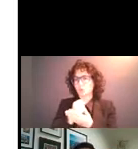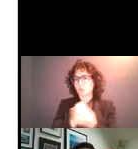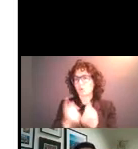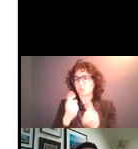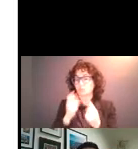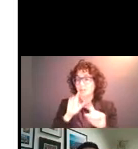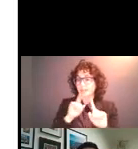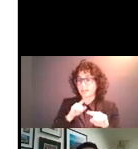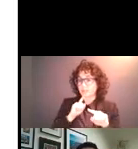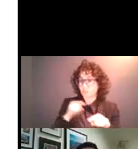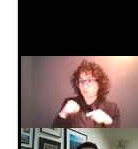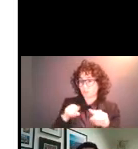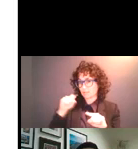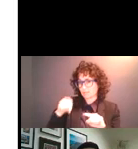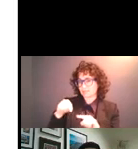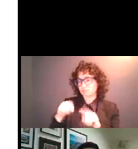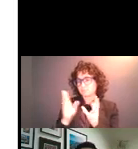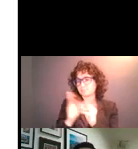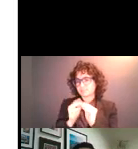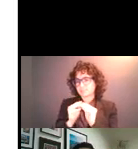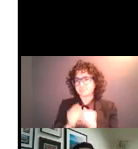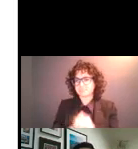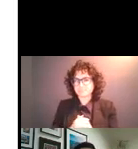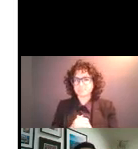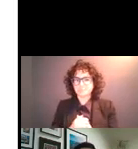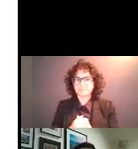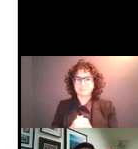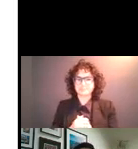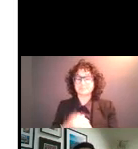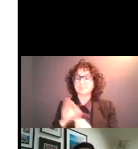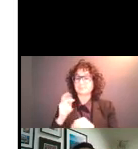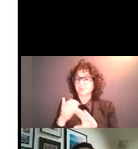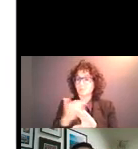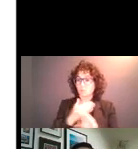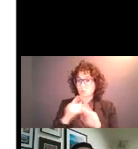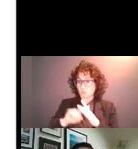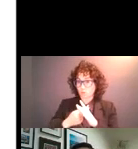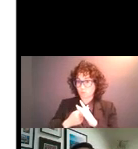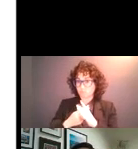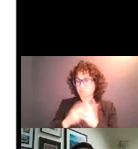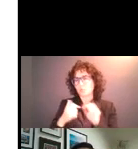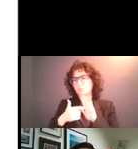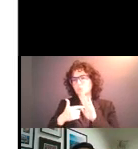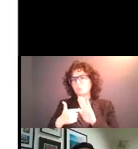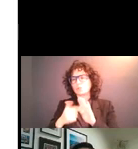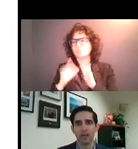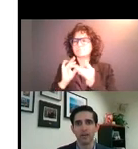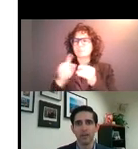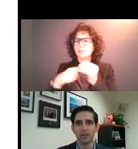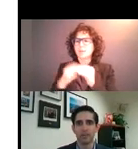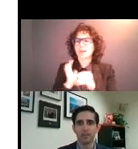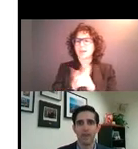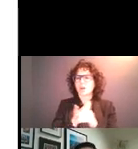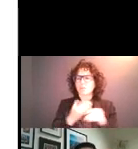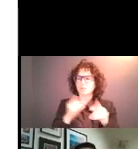them during the course of this town hall. Now, before we get started, I wanted to show you a little bit about our strategy here in Chicago